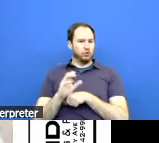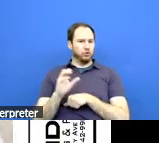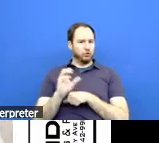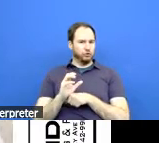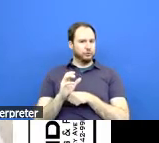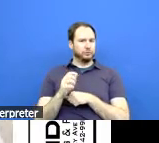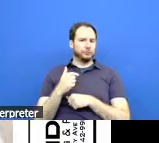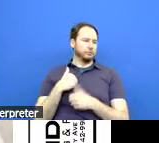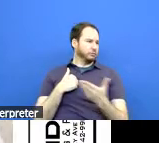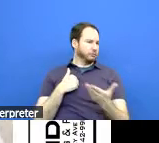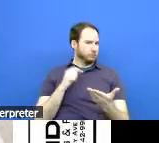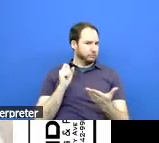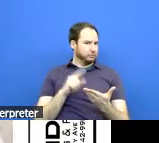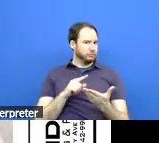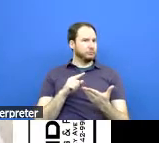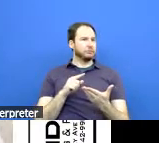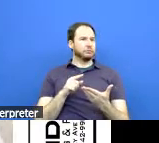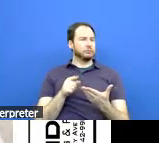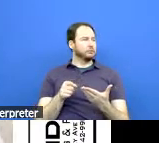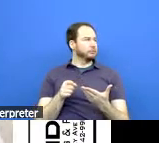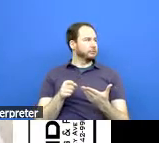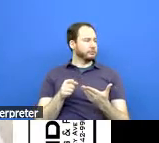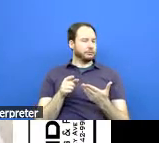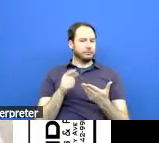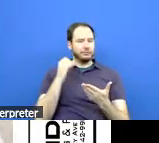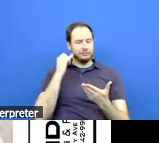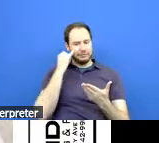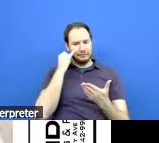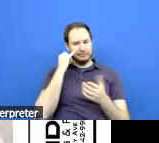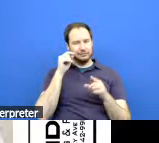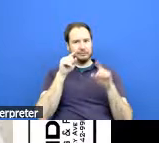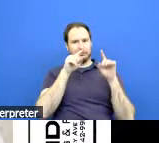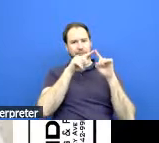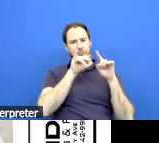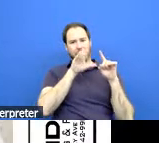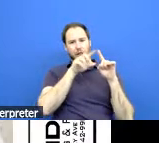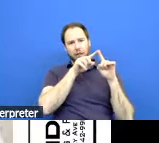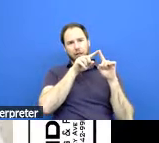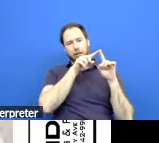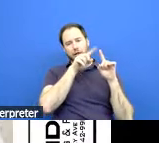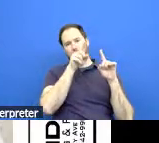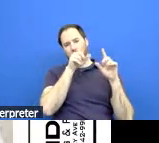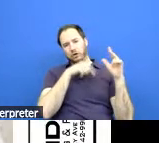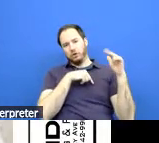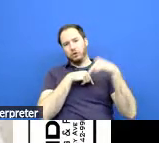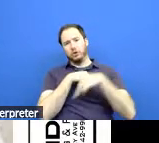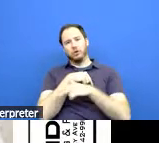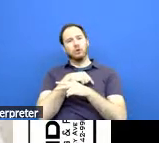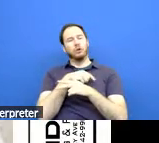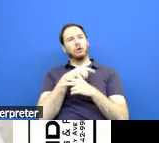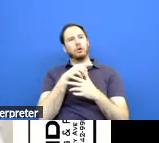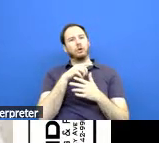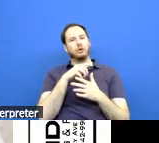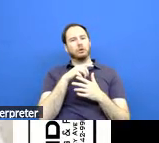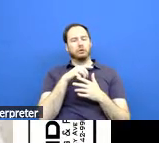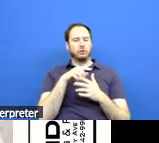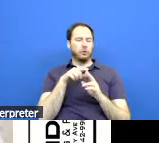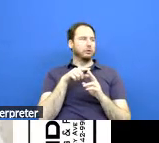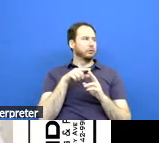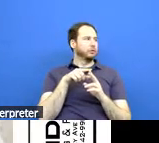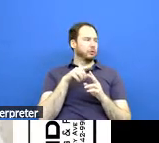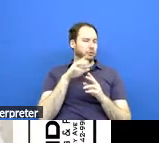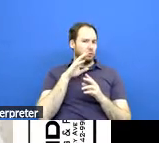And I'm just wondering, coming from Pinnacle, if that ends to